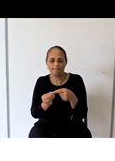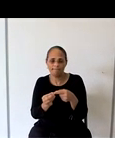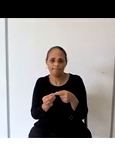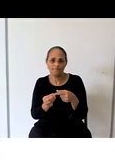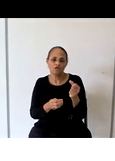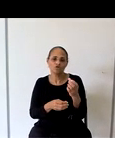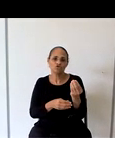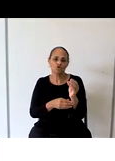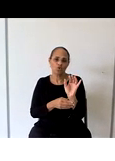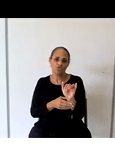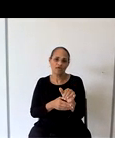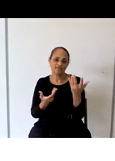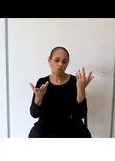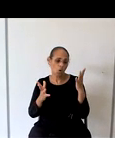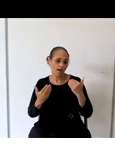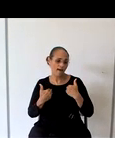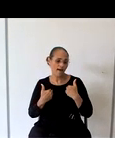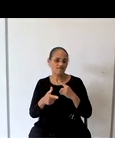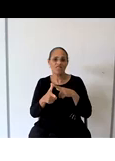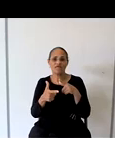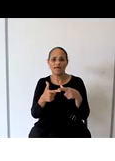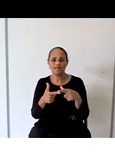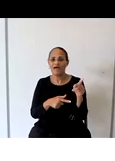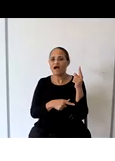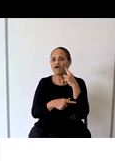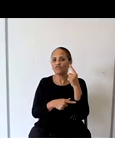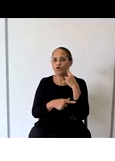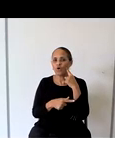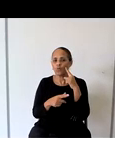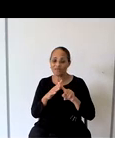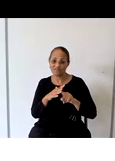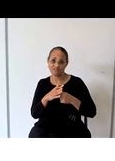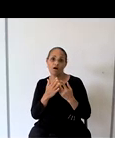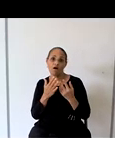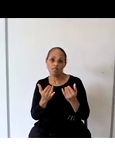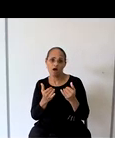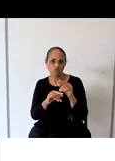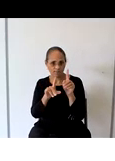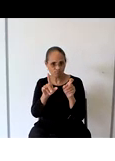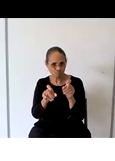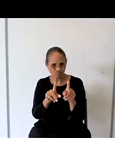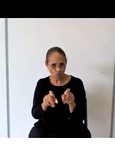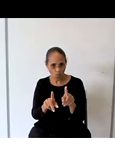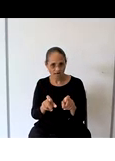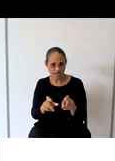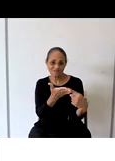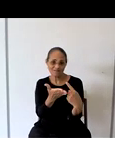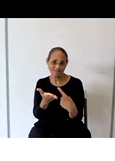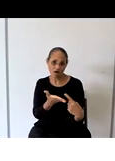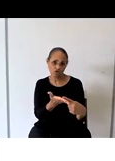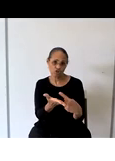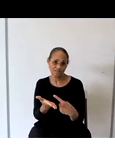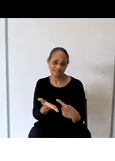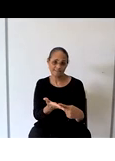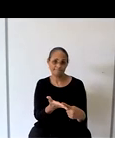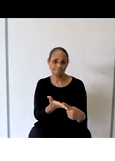So that's all I had. And then I thought we could open it up to some questions and discussion.